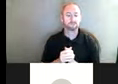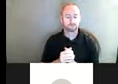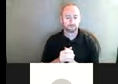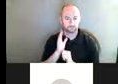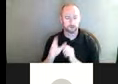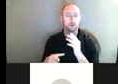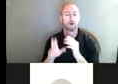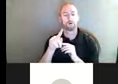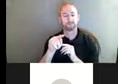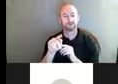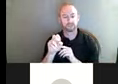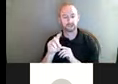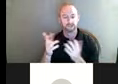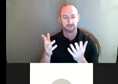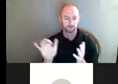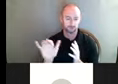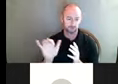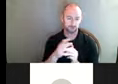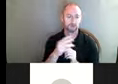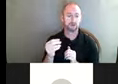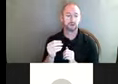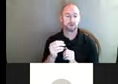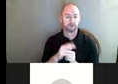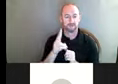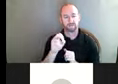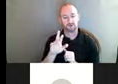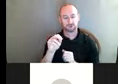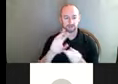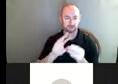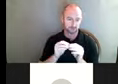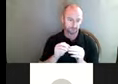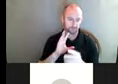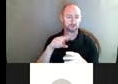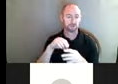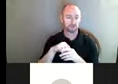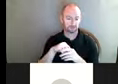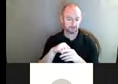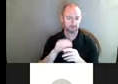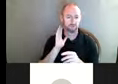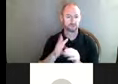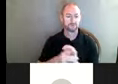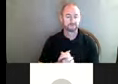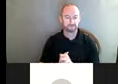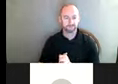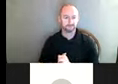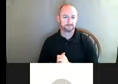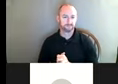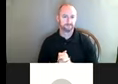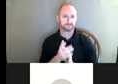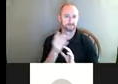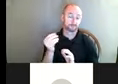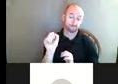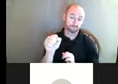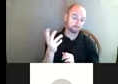be updated here too, and the version number will be changed accordingly. And